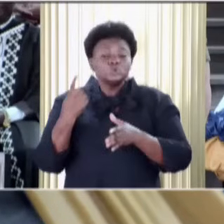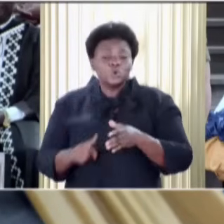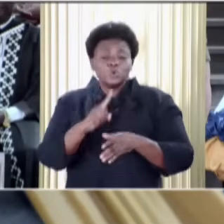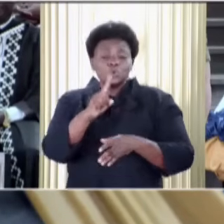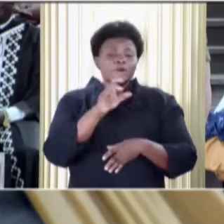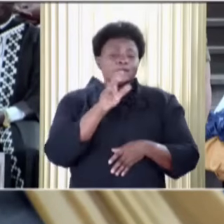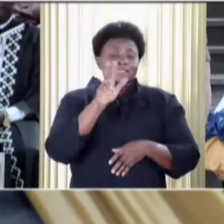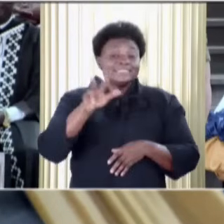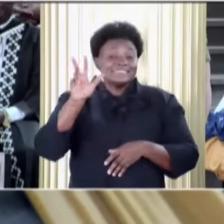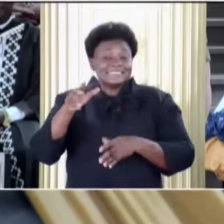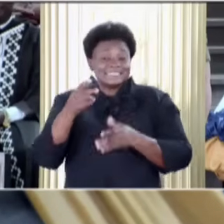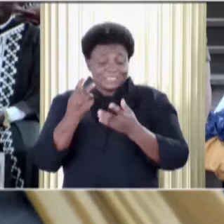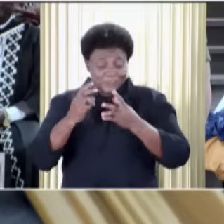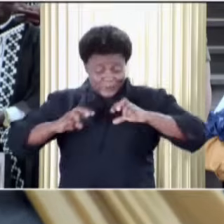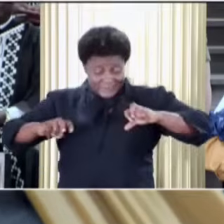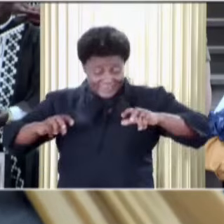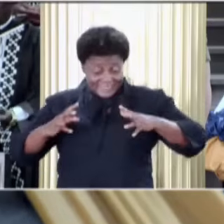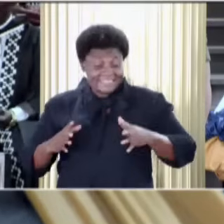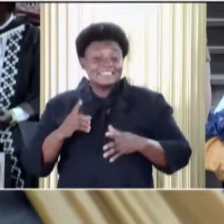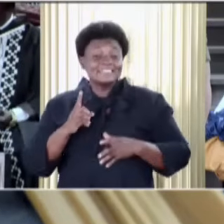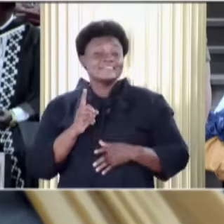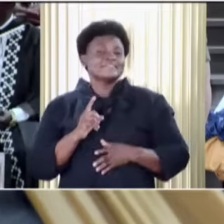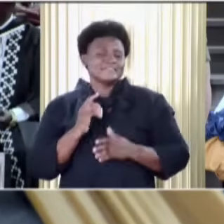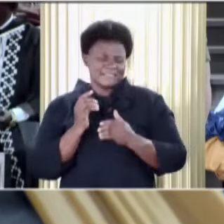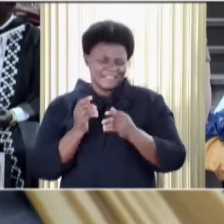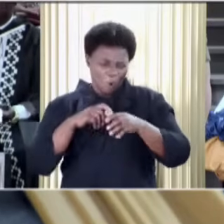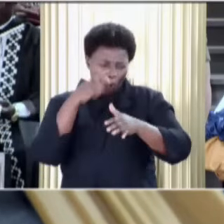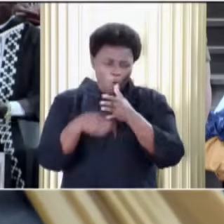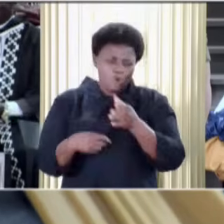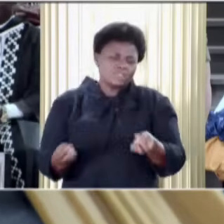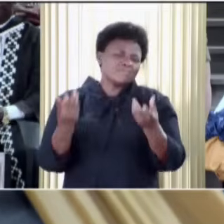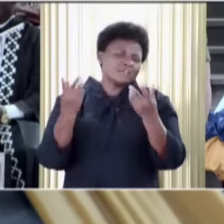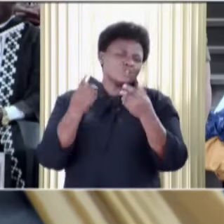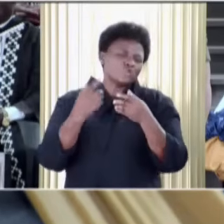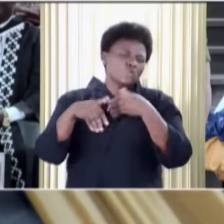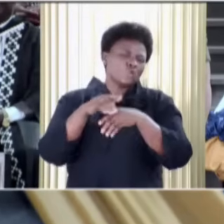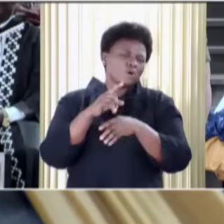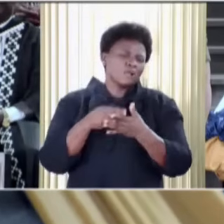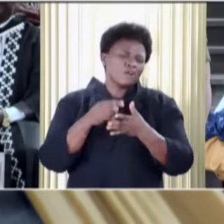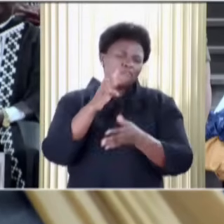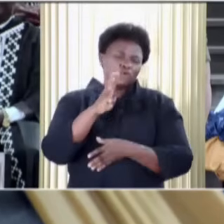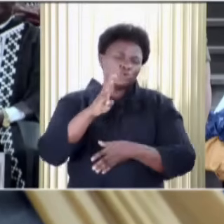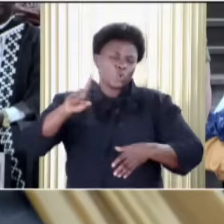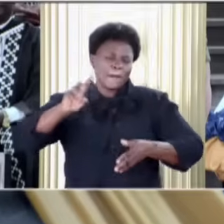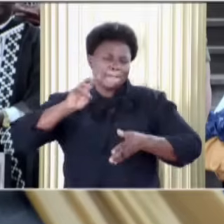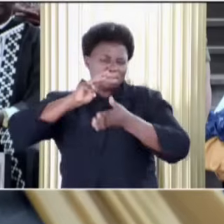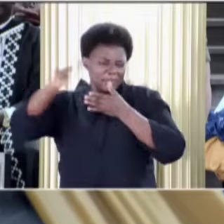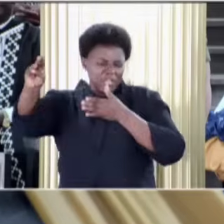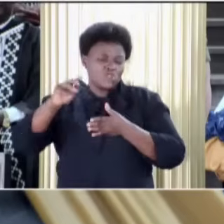133 research agreements valued at over $41 million,